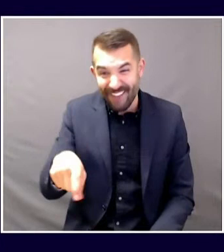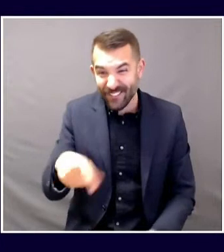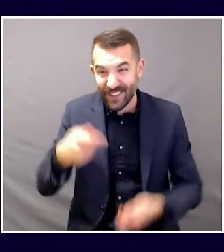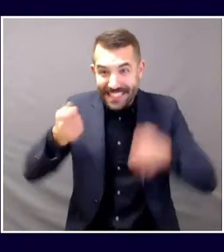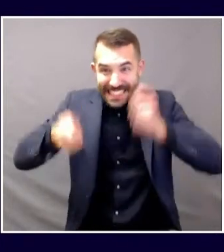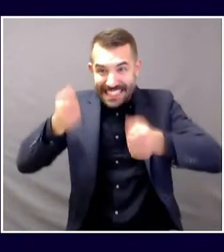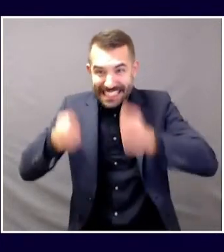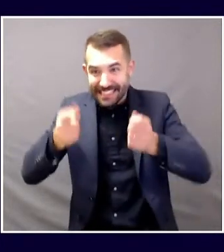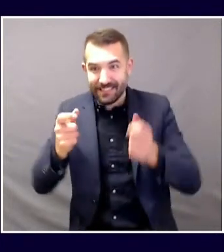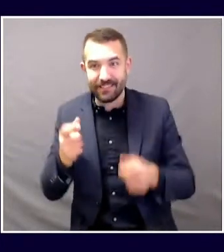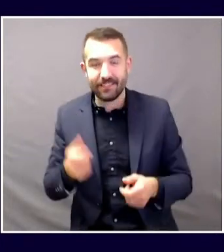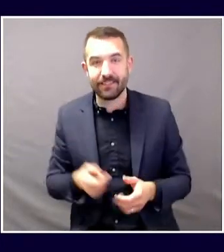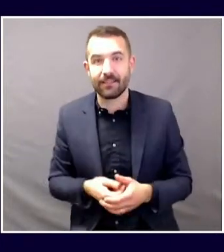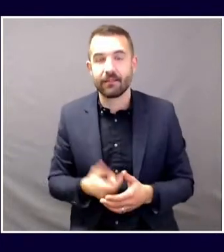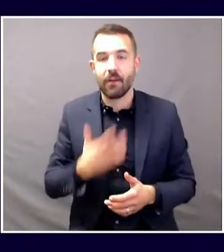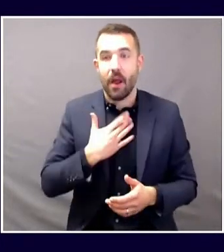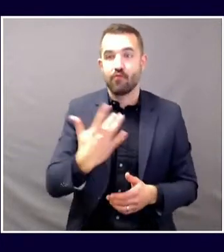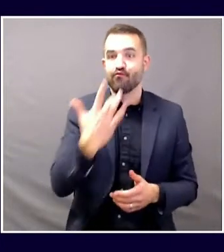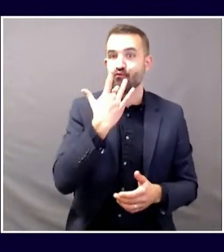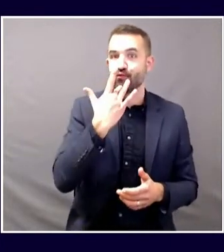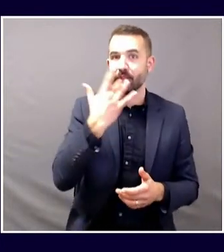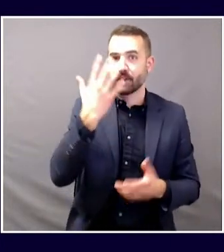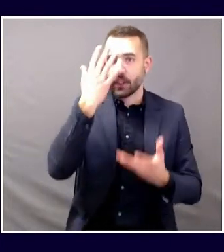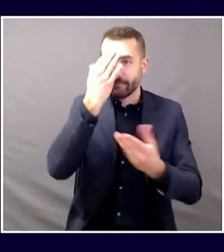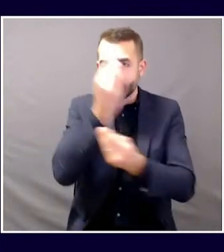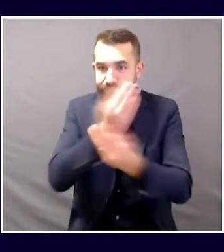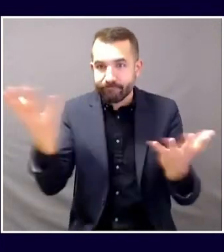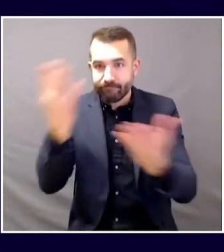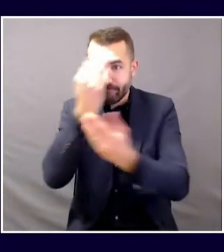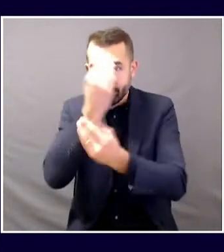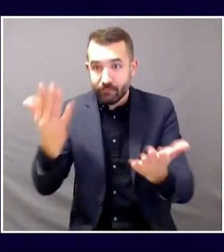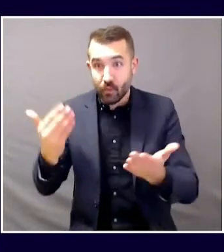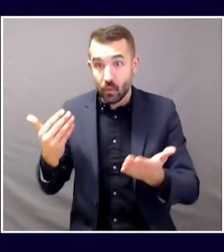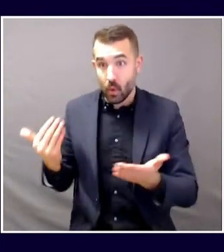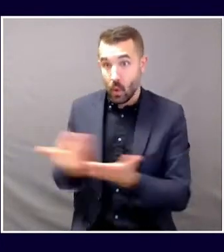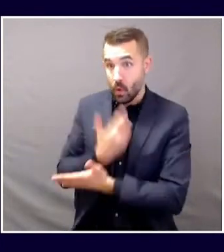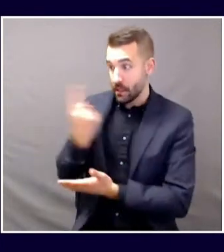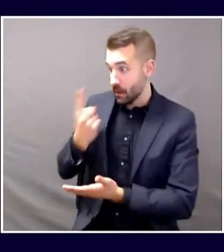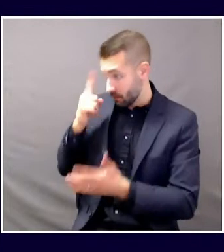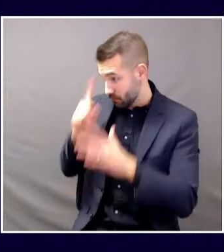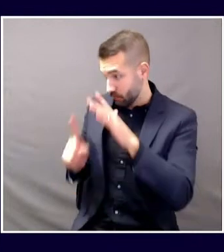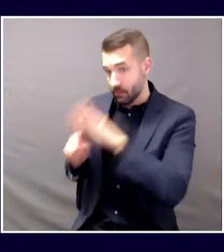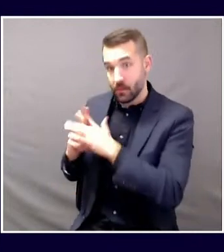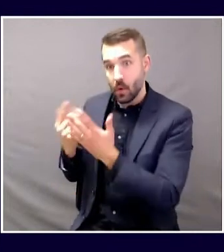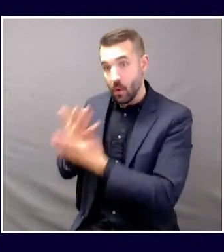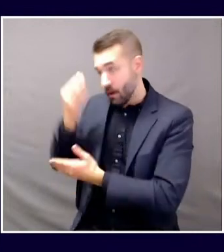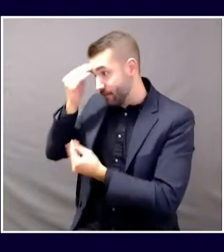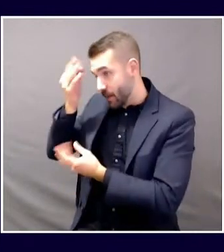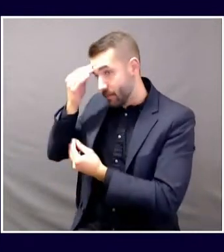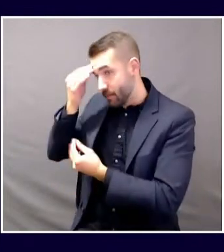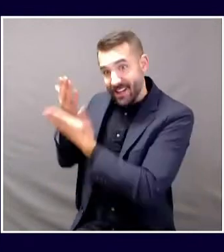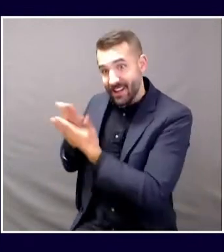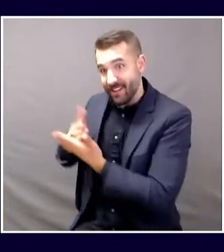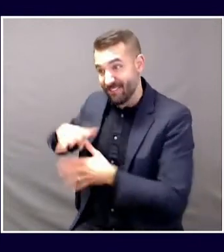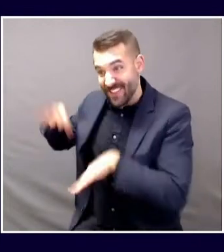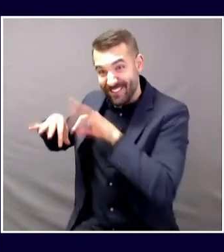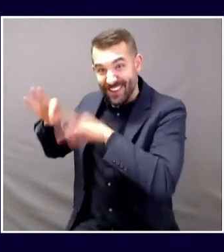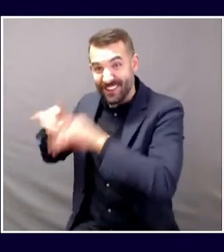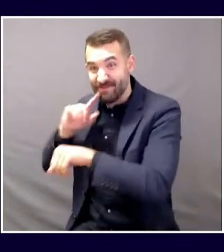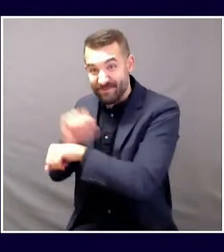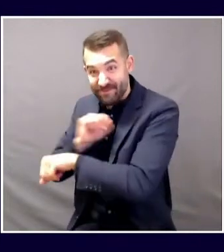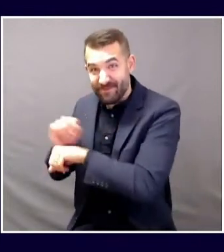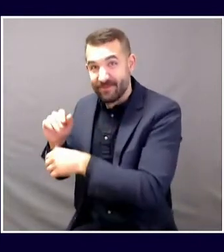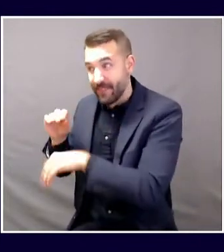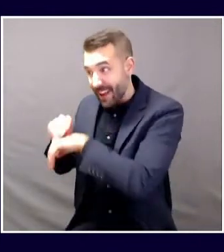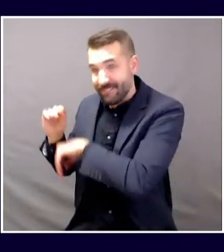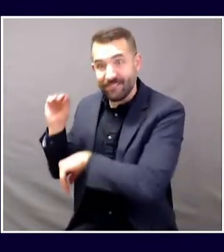much rather tell you that based on new evidence that has come out in the scientific literature, I'm shifting my guidance from A